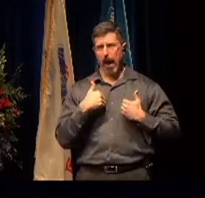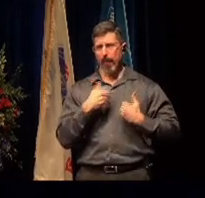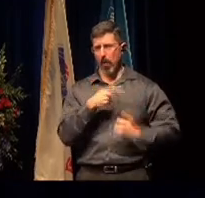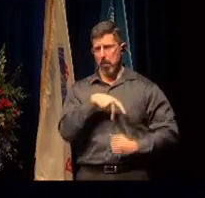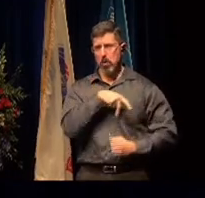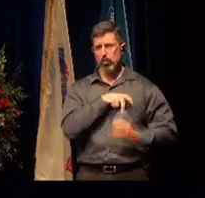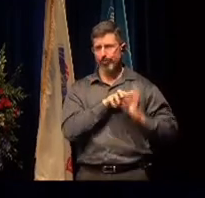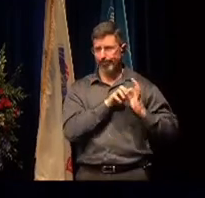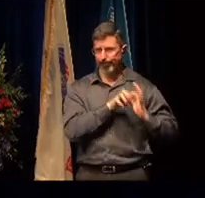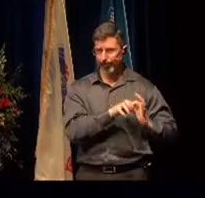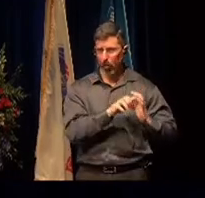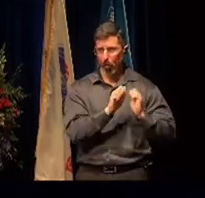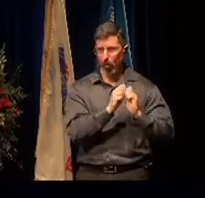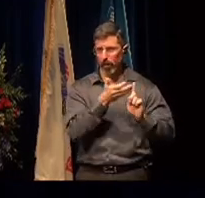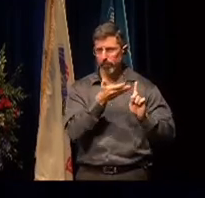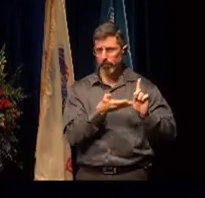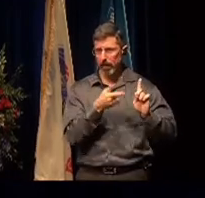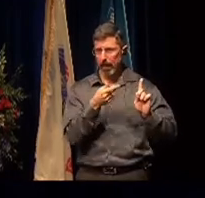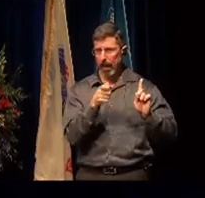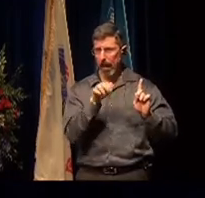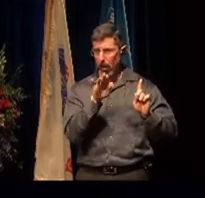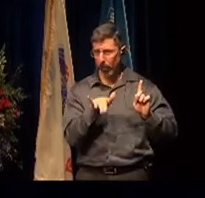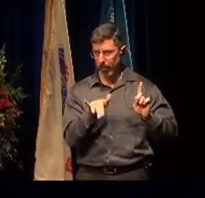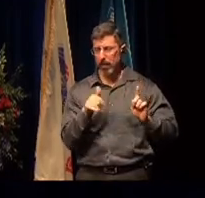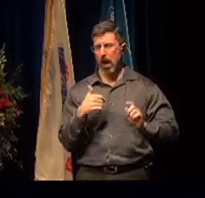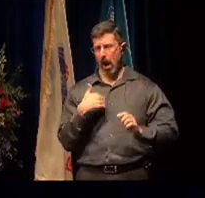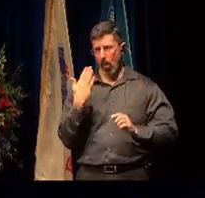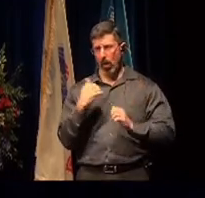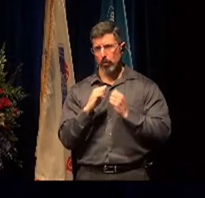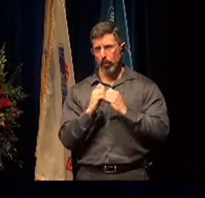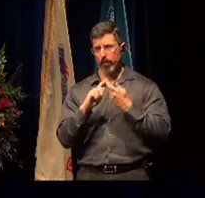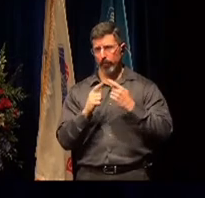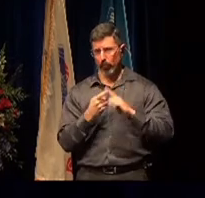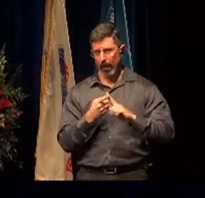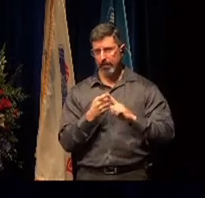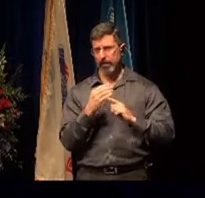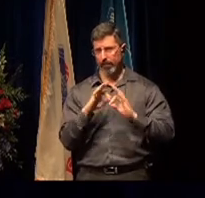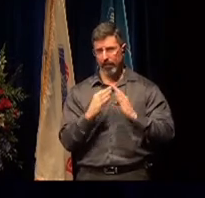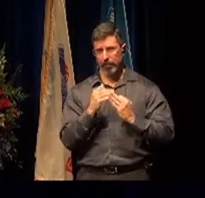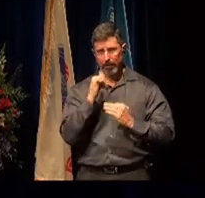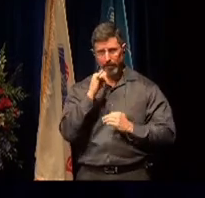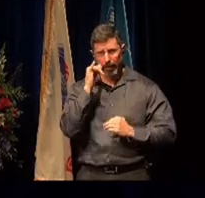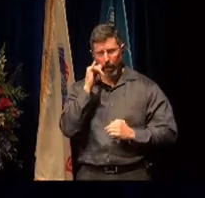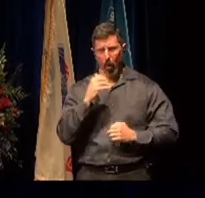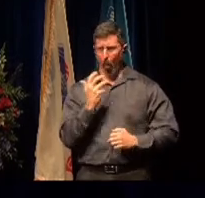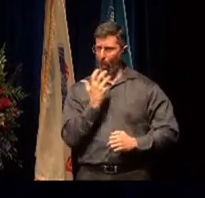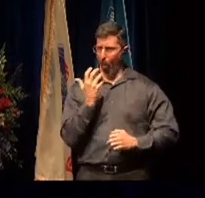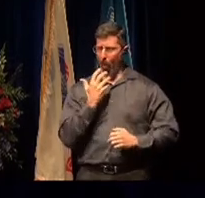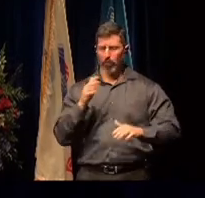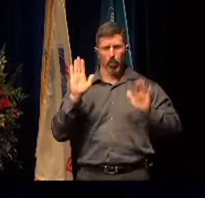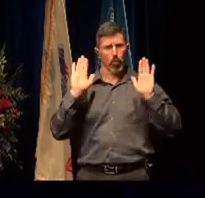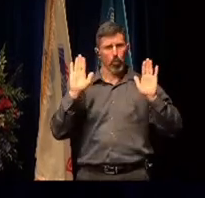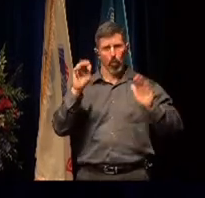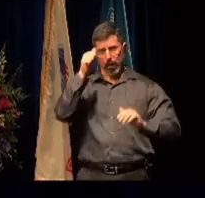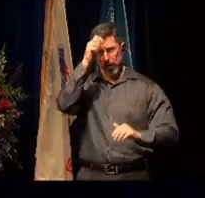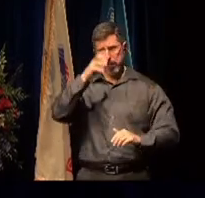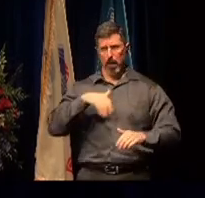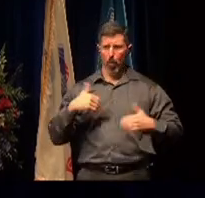I know from spending time with his family and friends yesterday that I missed out. What a blessing that would have been.